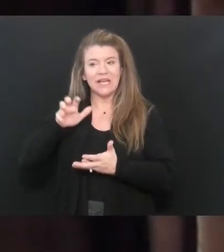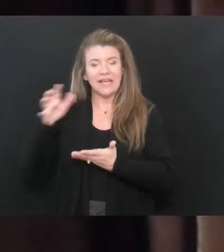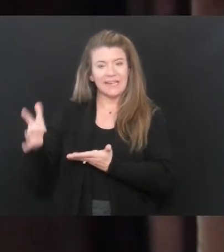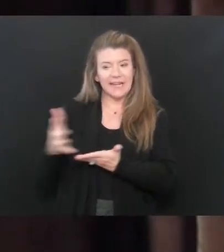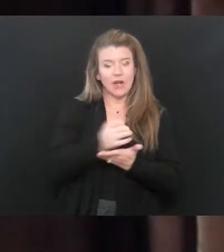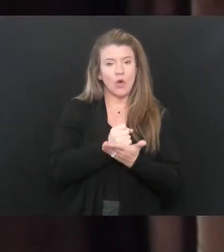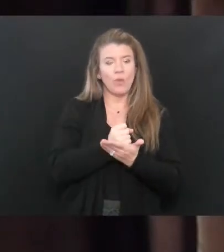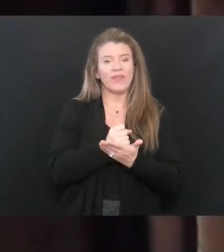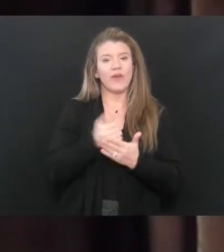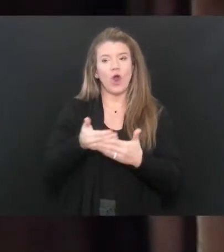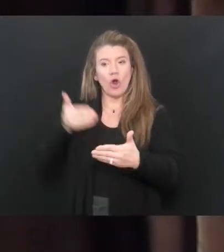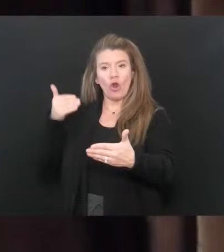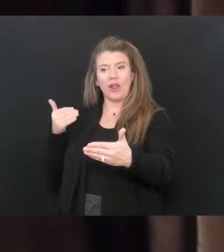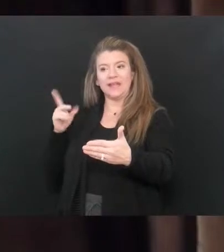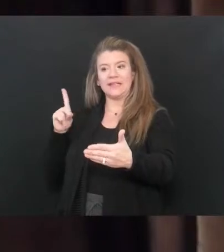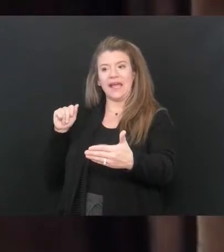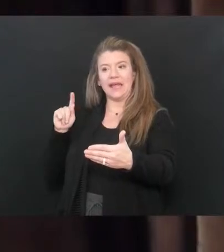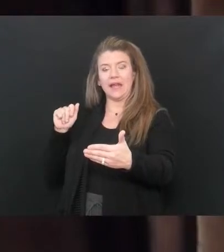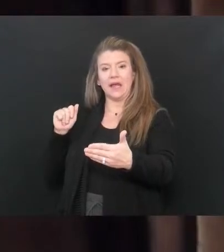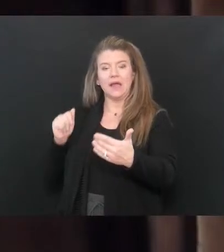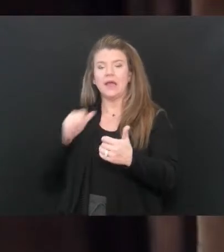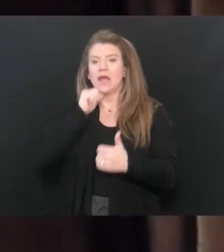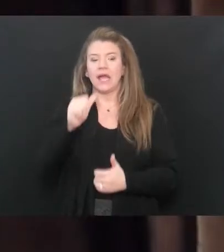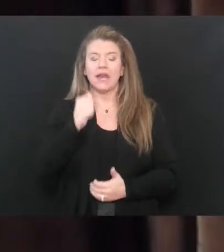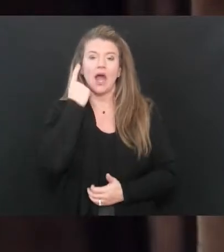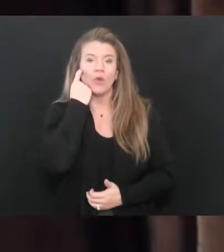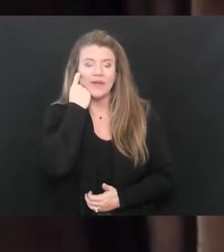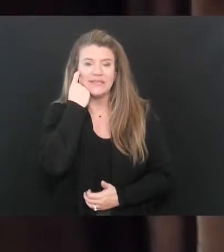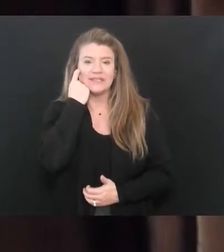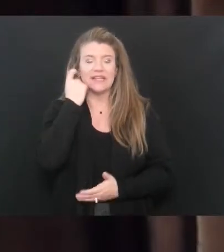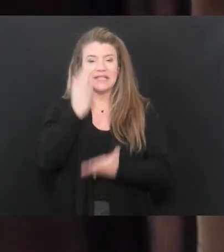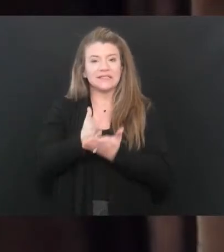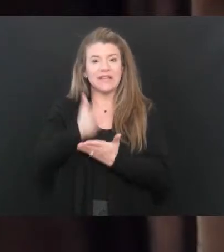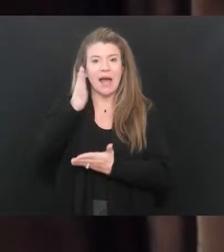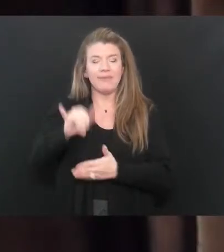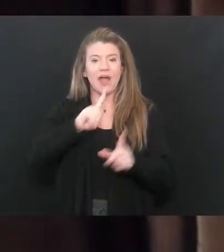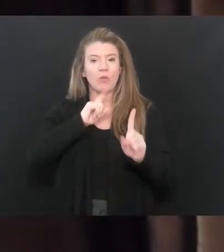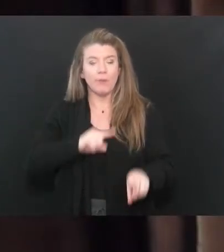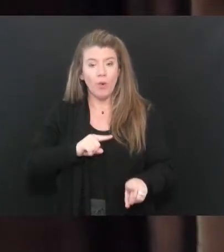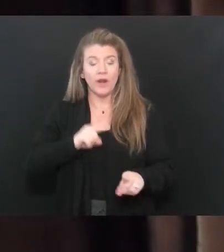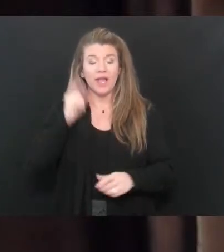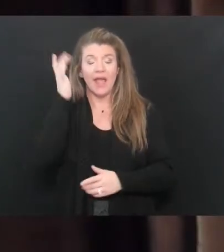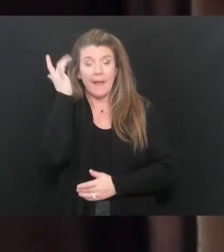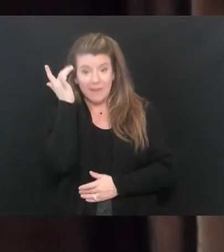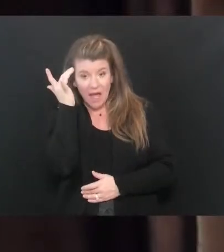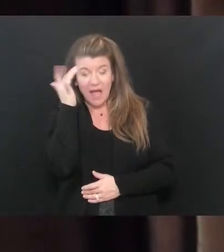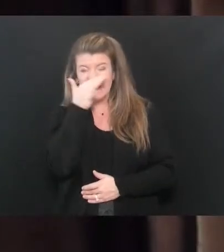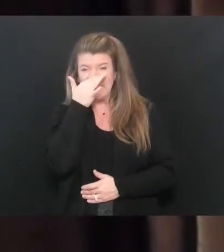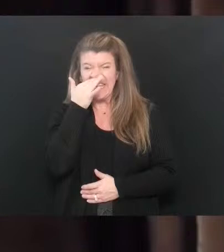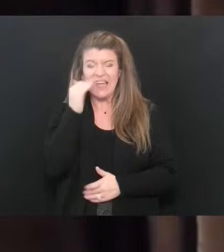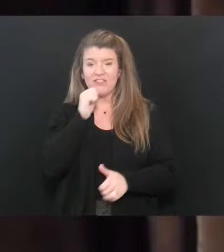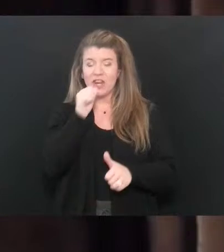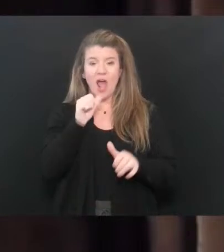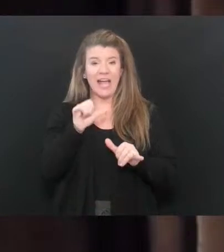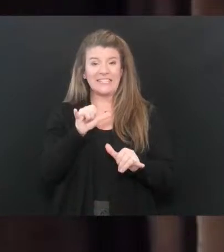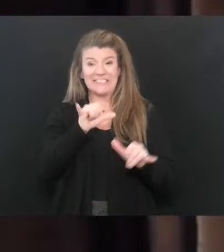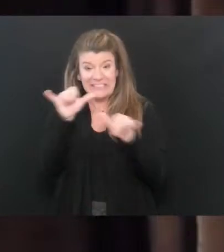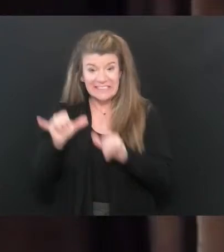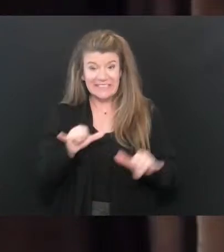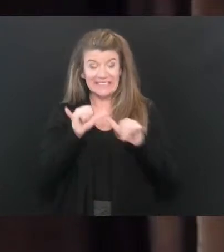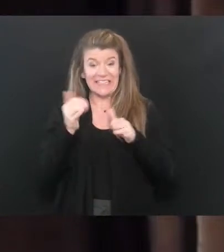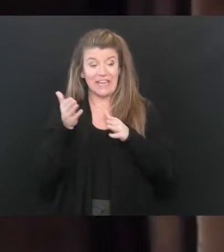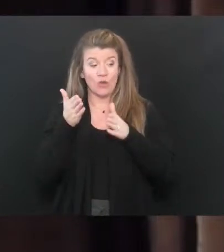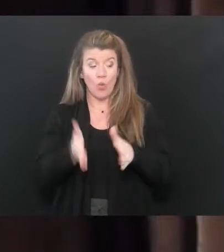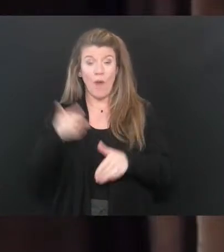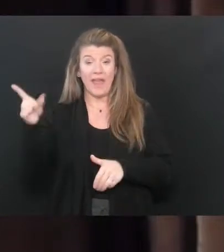earlier data and stopped some of the more recent data from being reported. And because of the inconsistency in the way that they